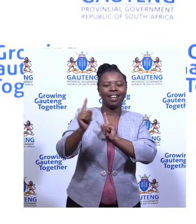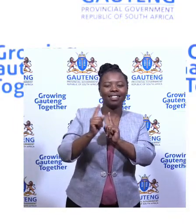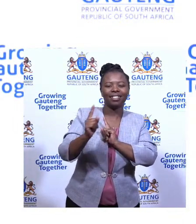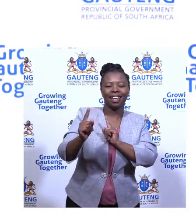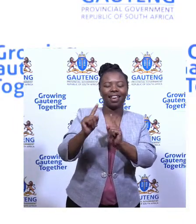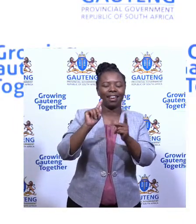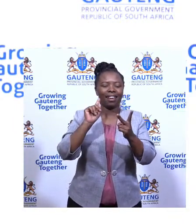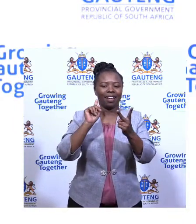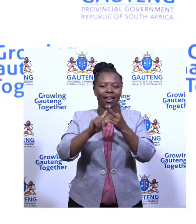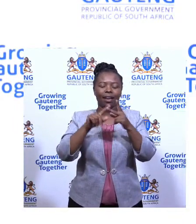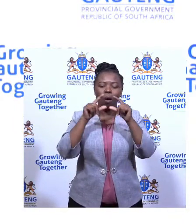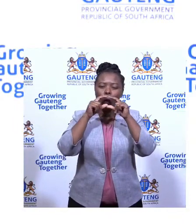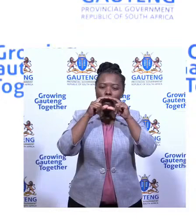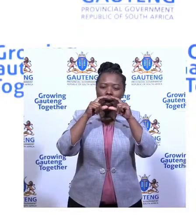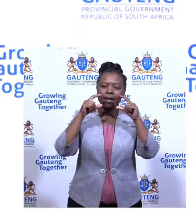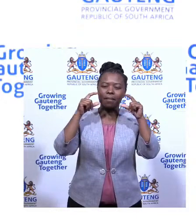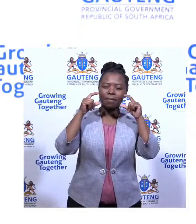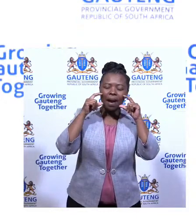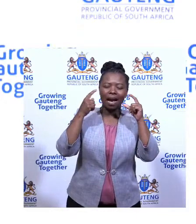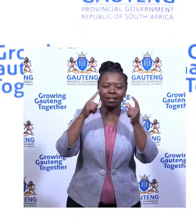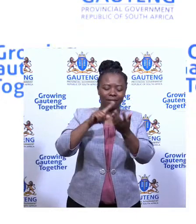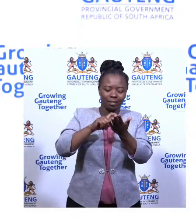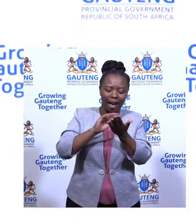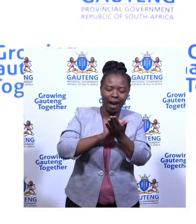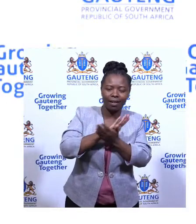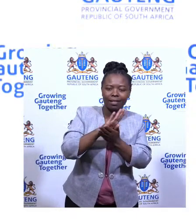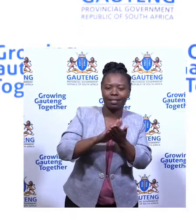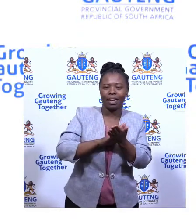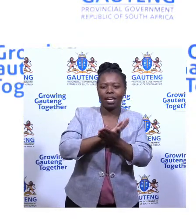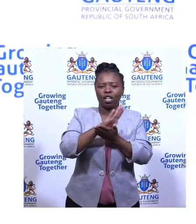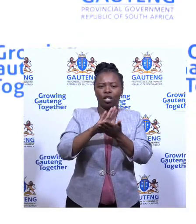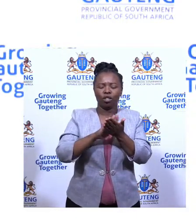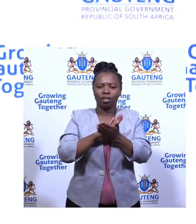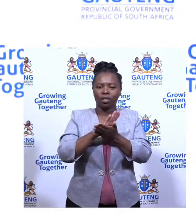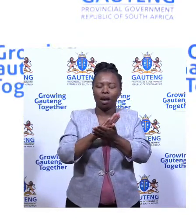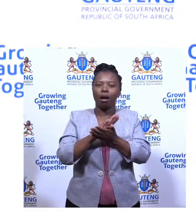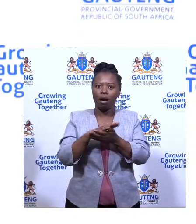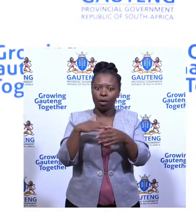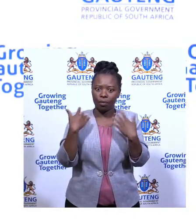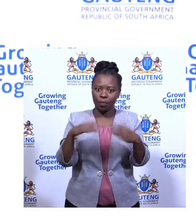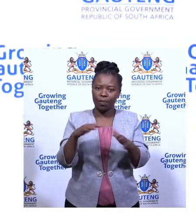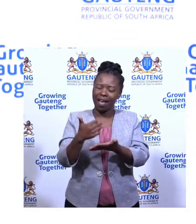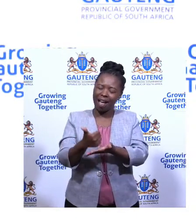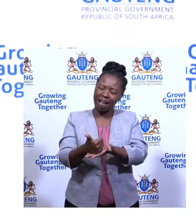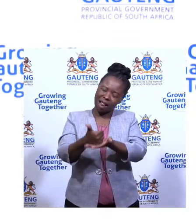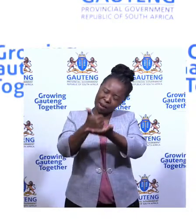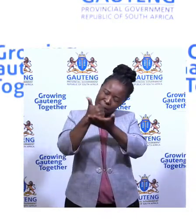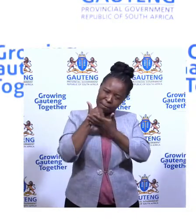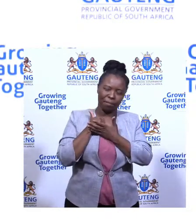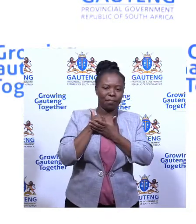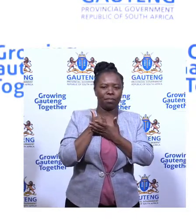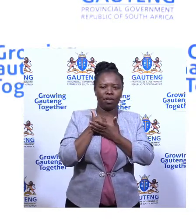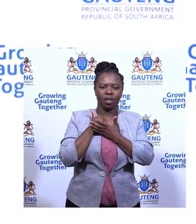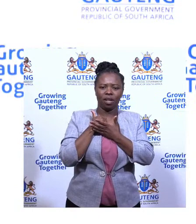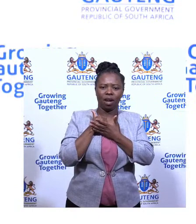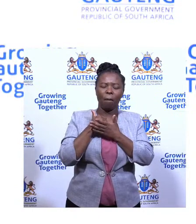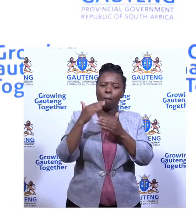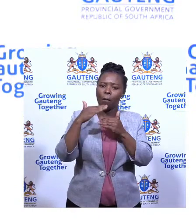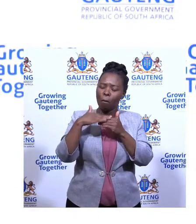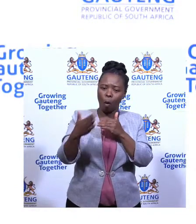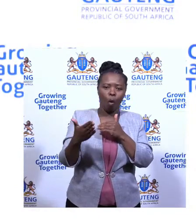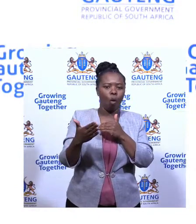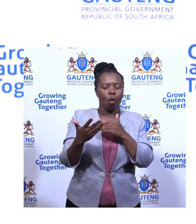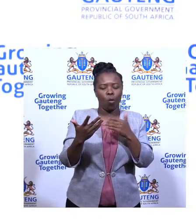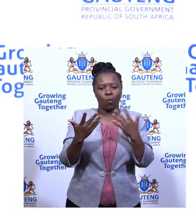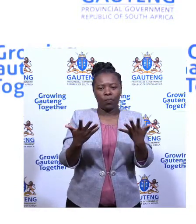wearing a mask, washing hands, sanitizing helps us beyond COVID. So we don't want, so as we